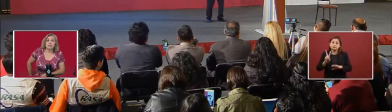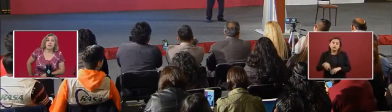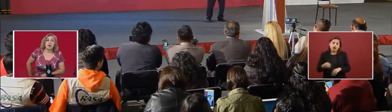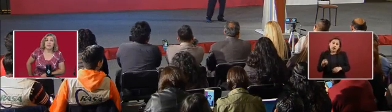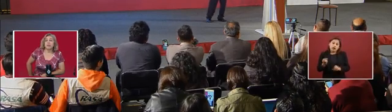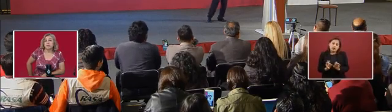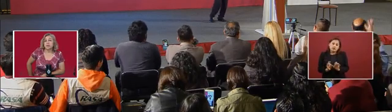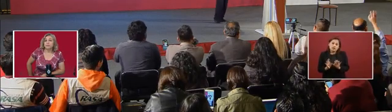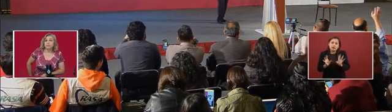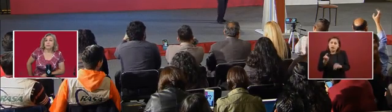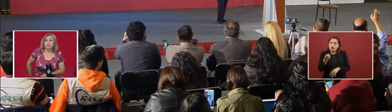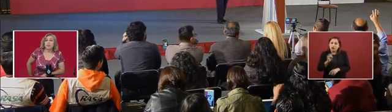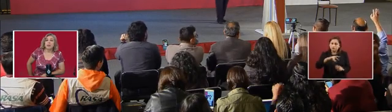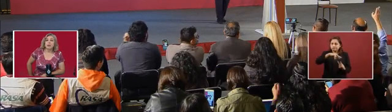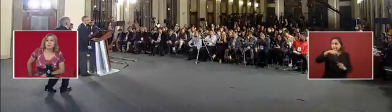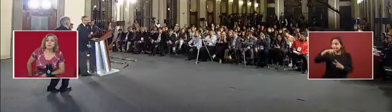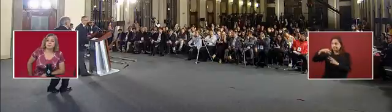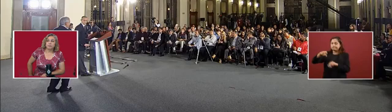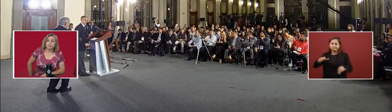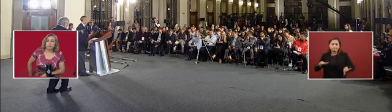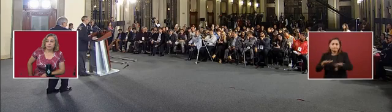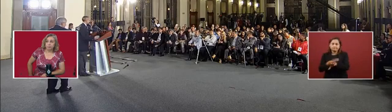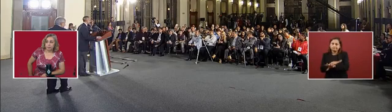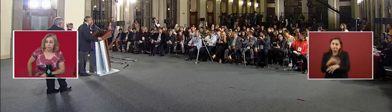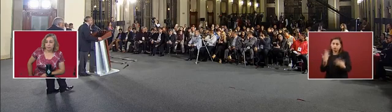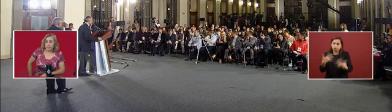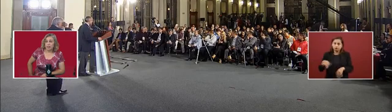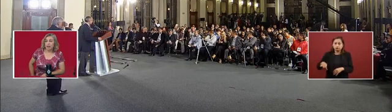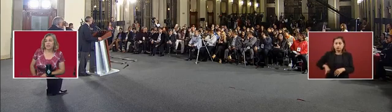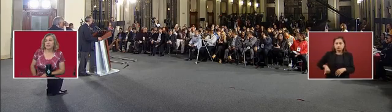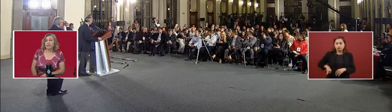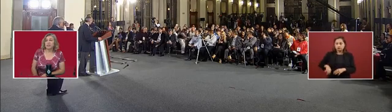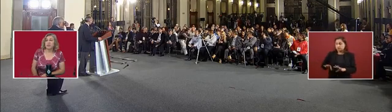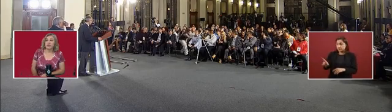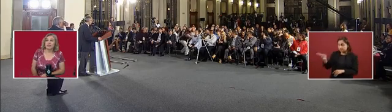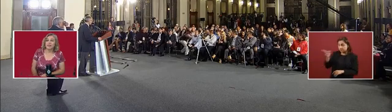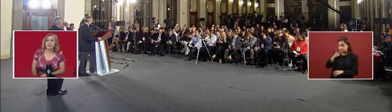mild. The second infection of dengue was major probability